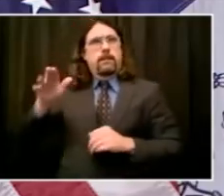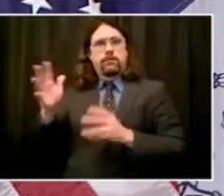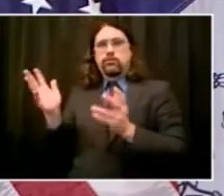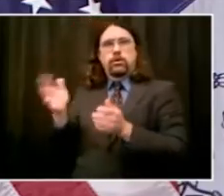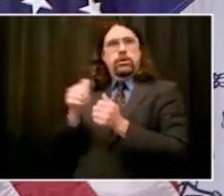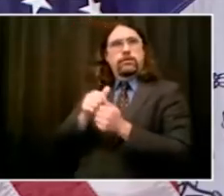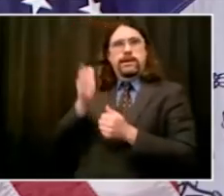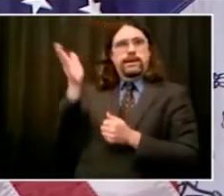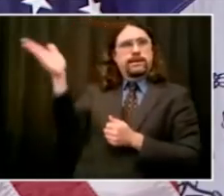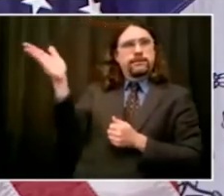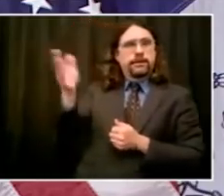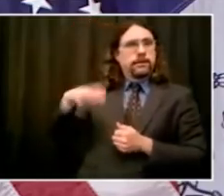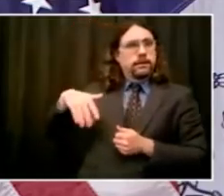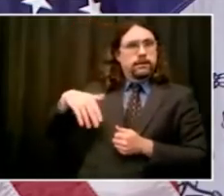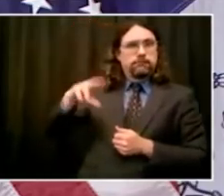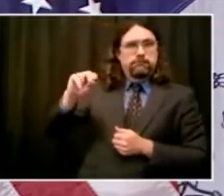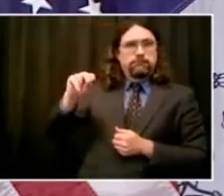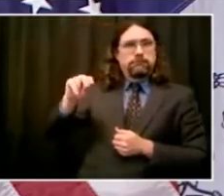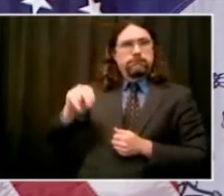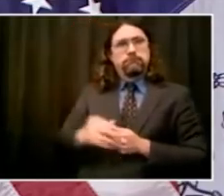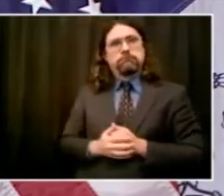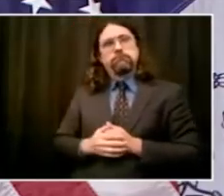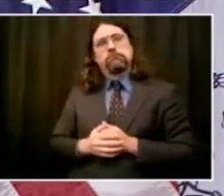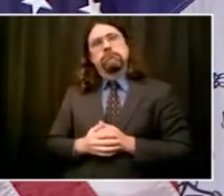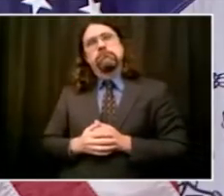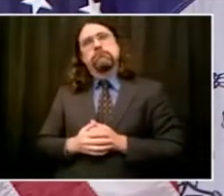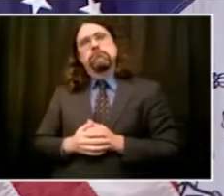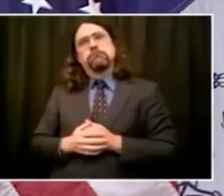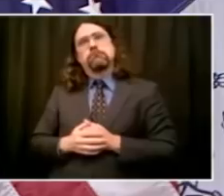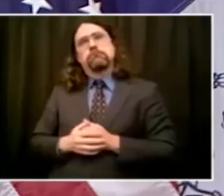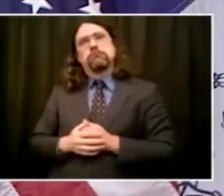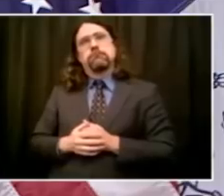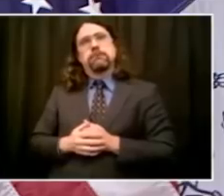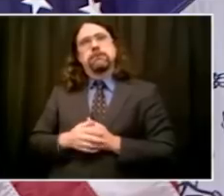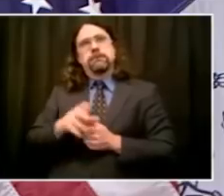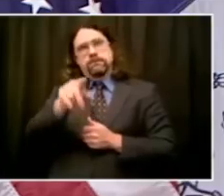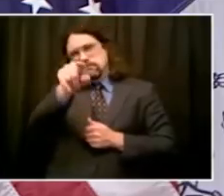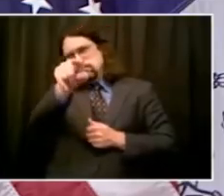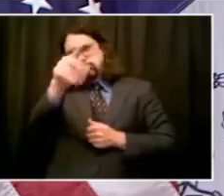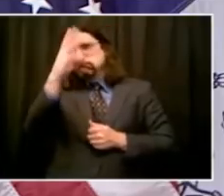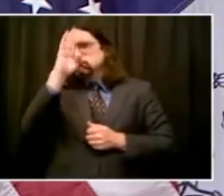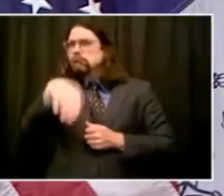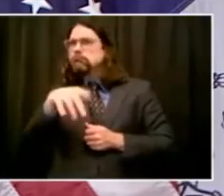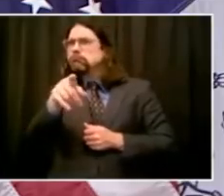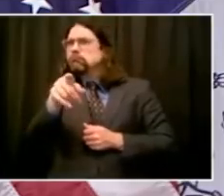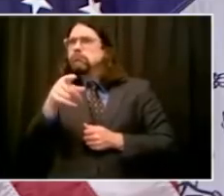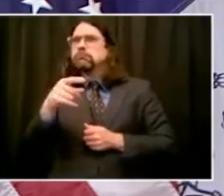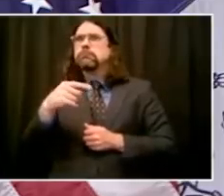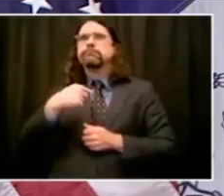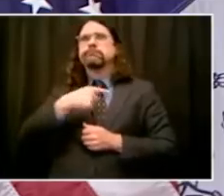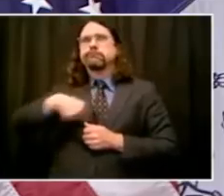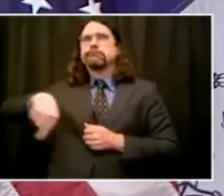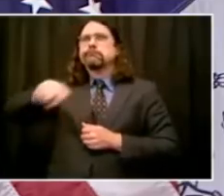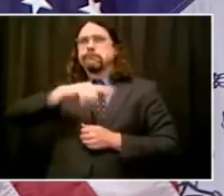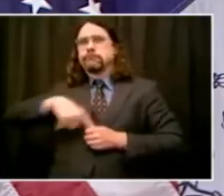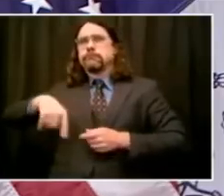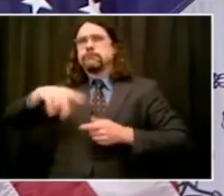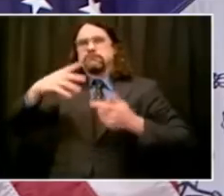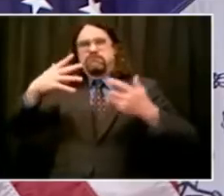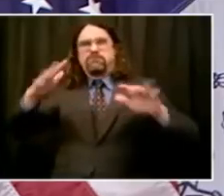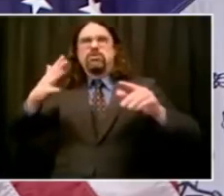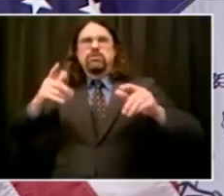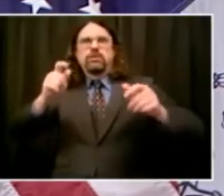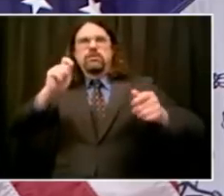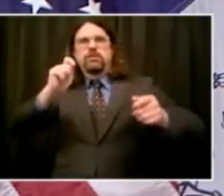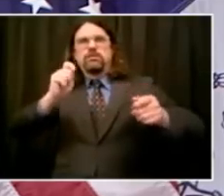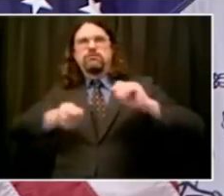Central Park, so I am very sympathetic to the idea that I don't want parents and families looking over their shoulder,